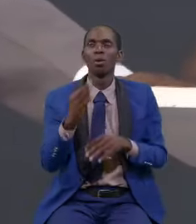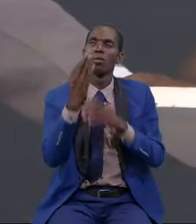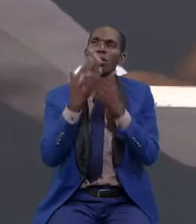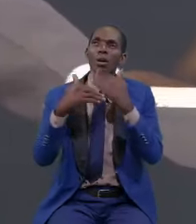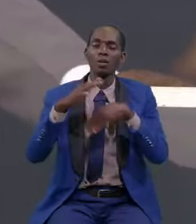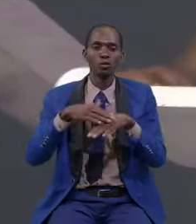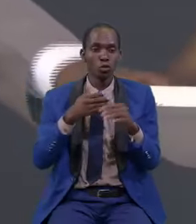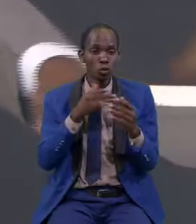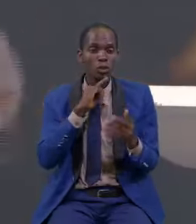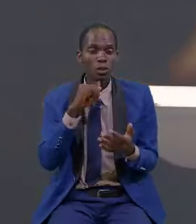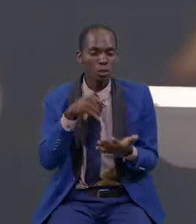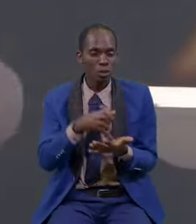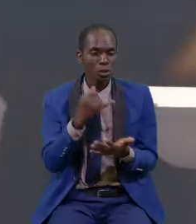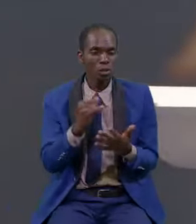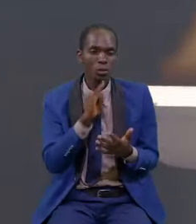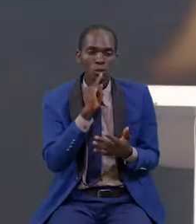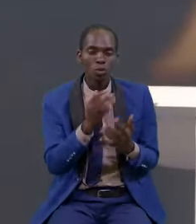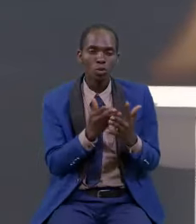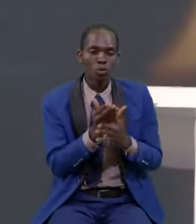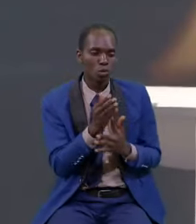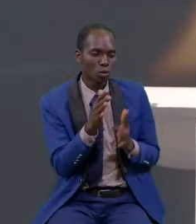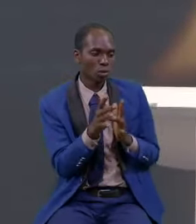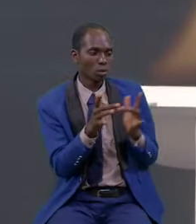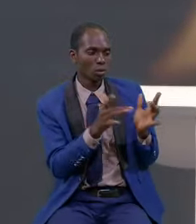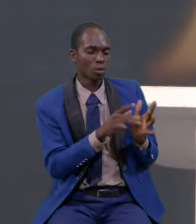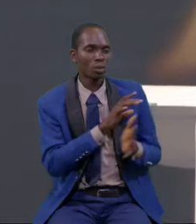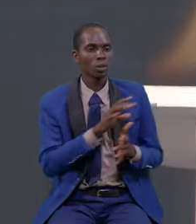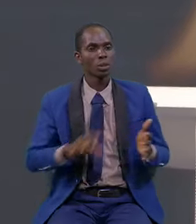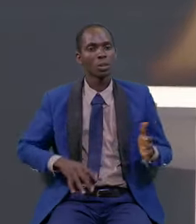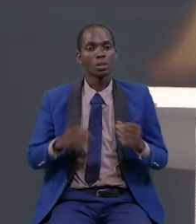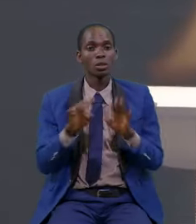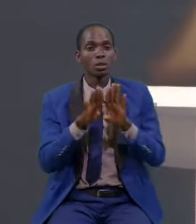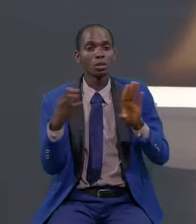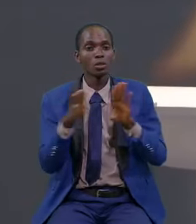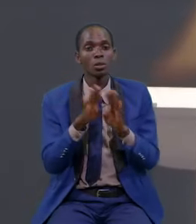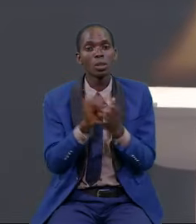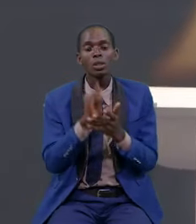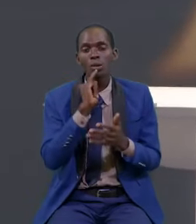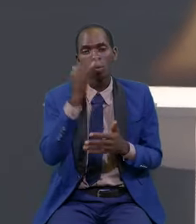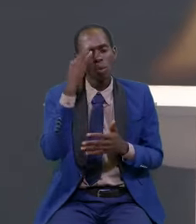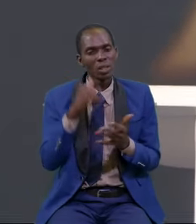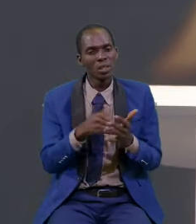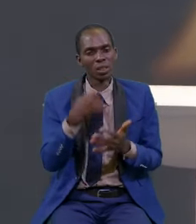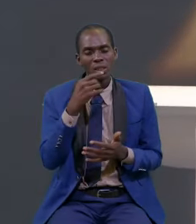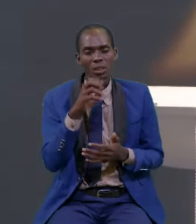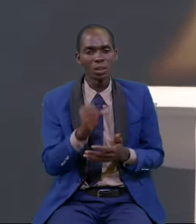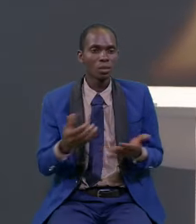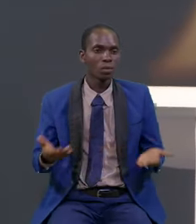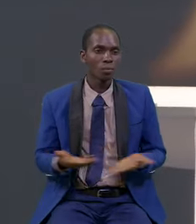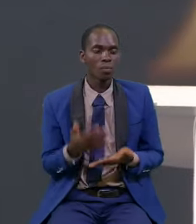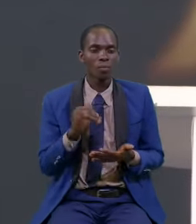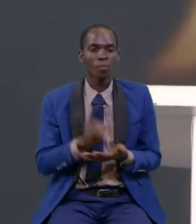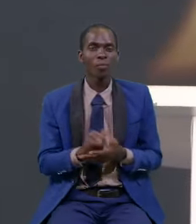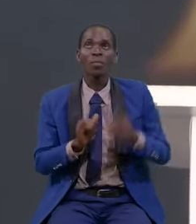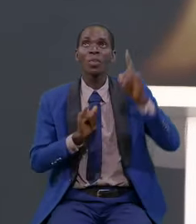the door that we enter. That's why he says, I am the door. By me, if any man